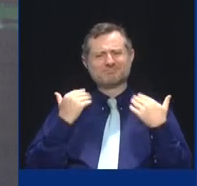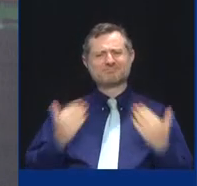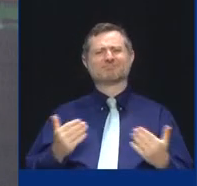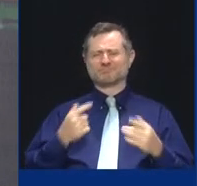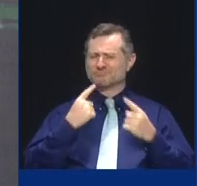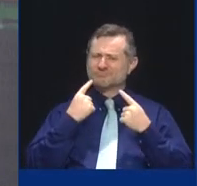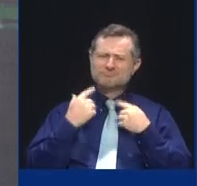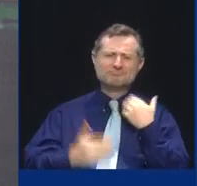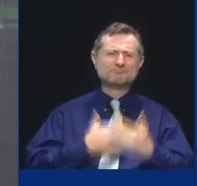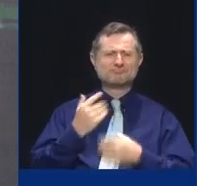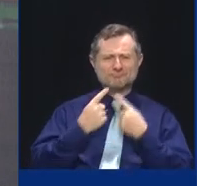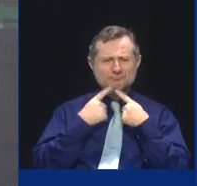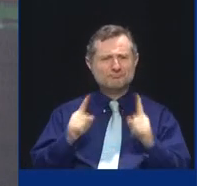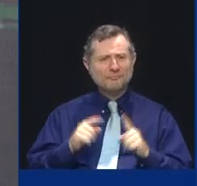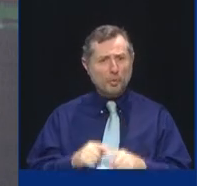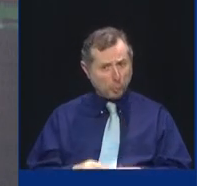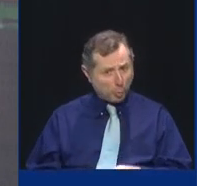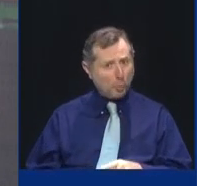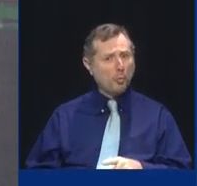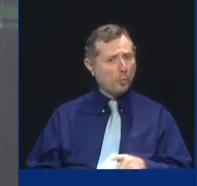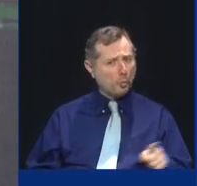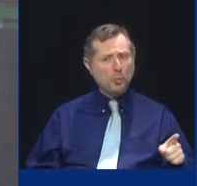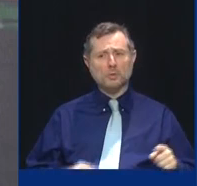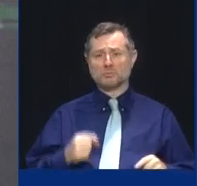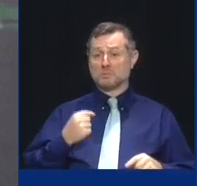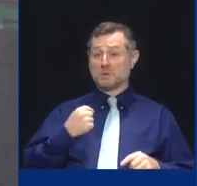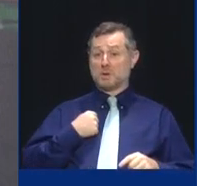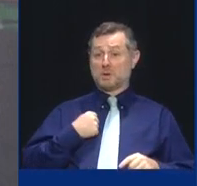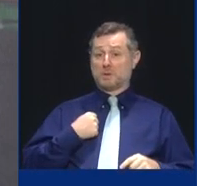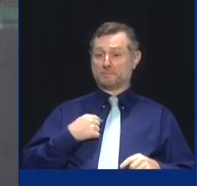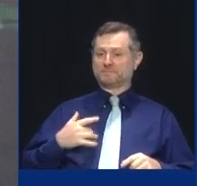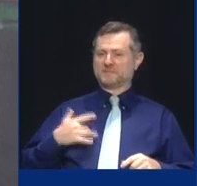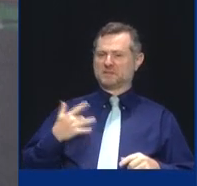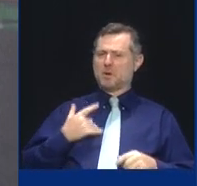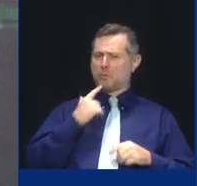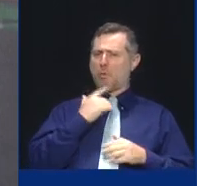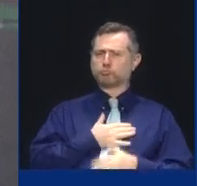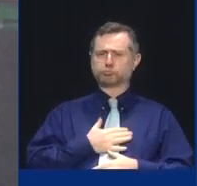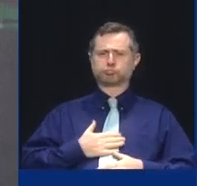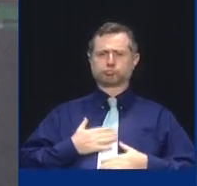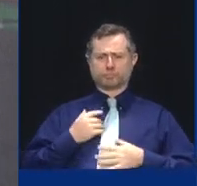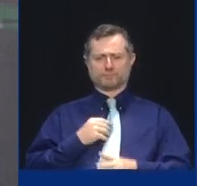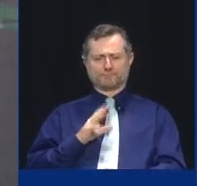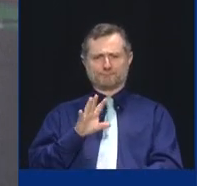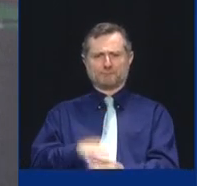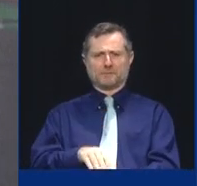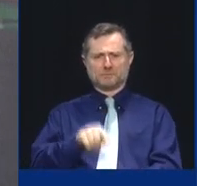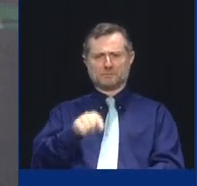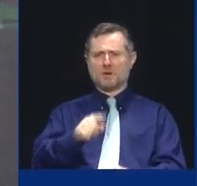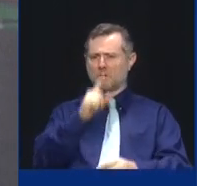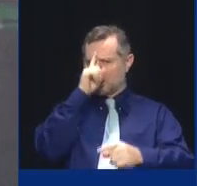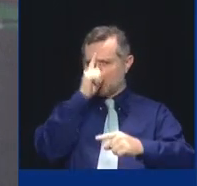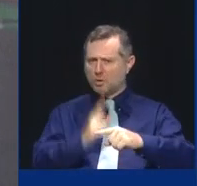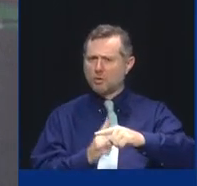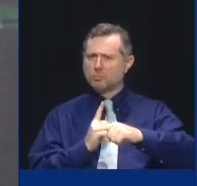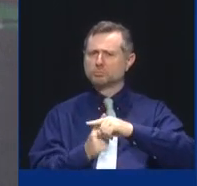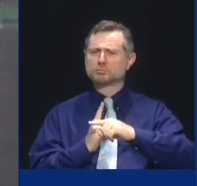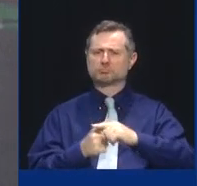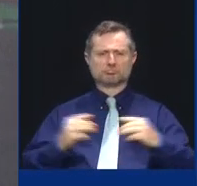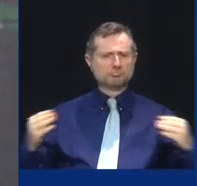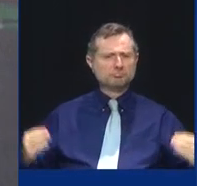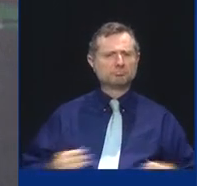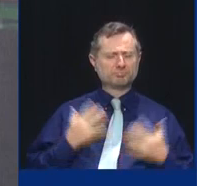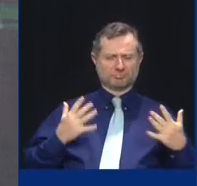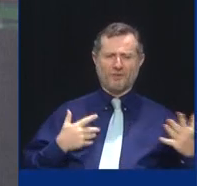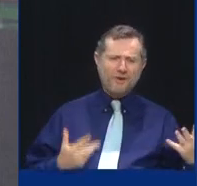get it done. And it was my pleasure to be part of that optimism and that energy.